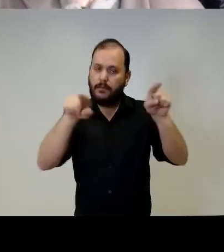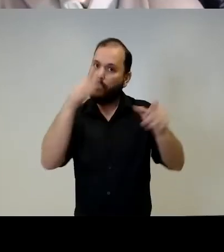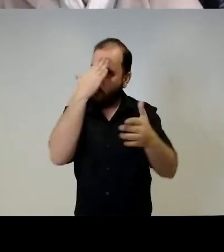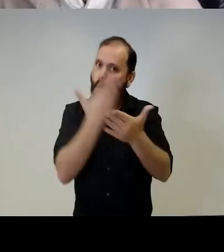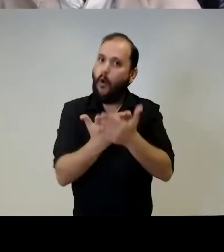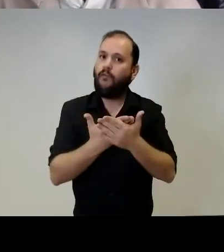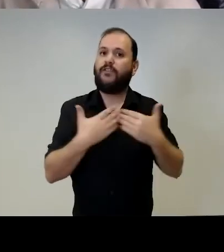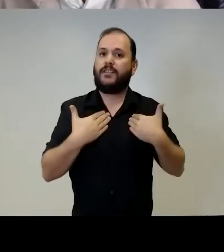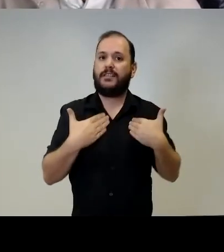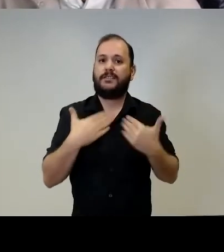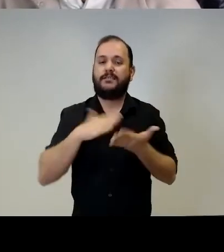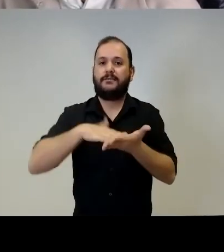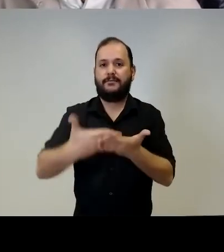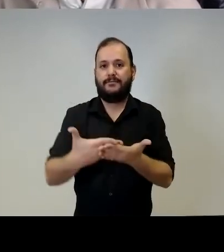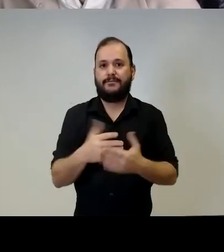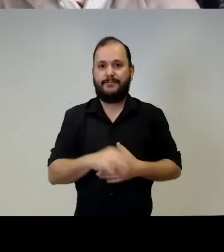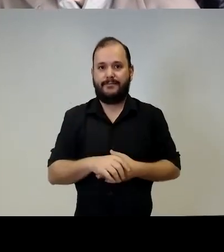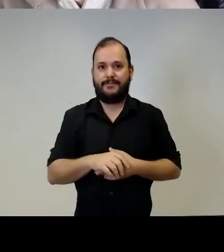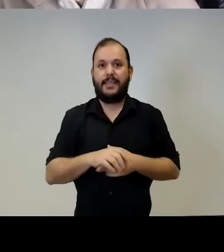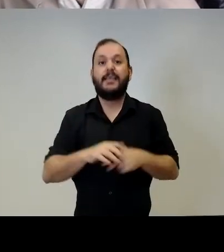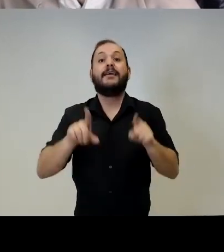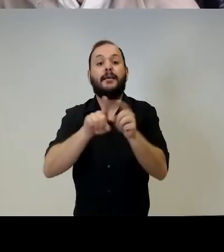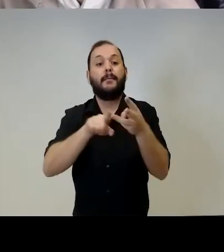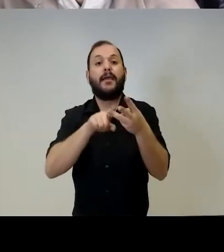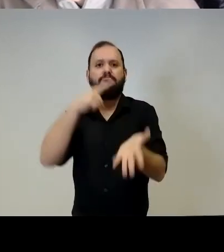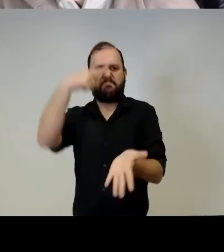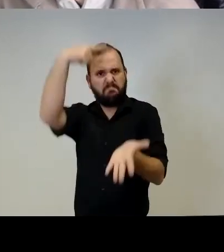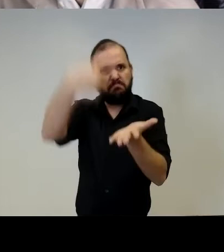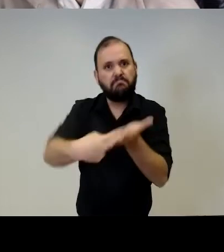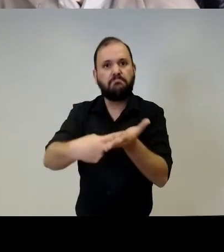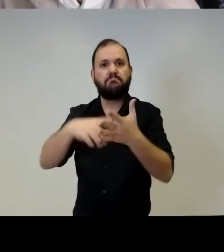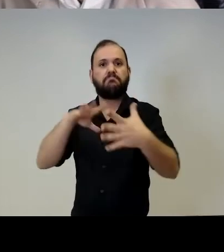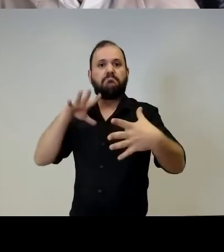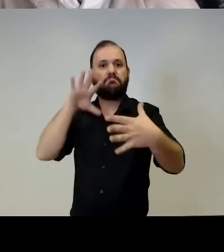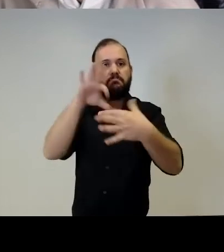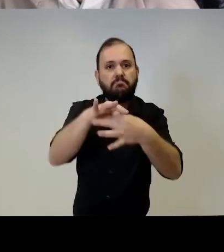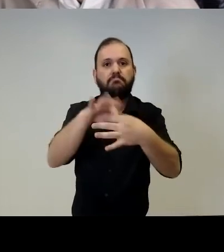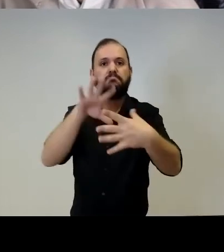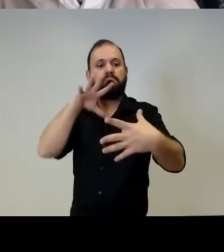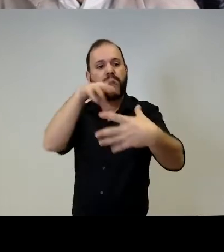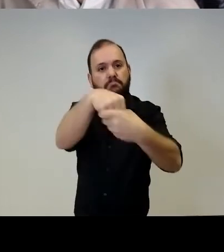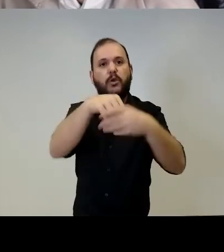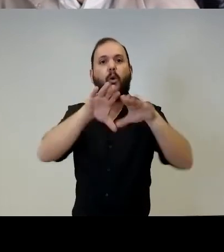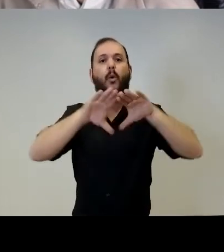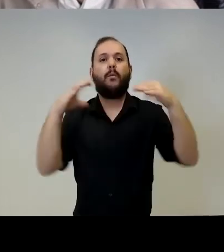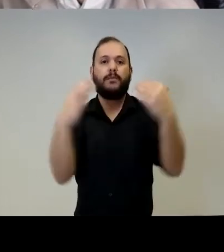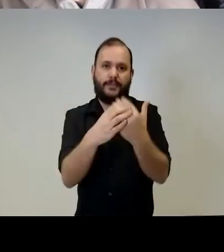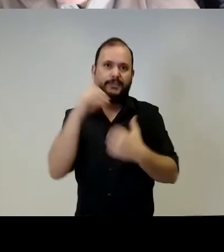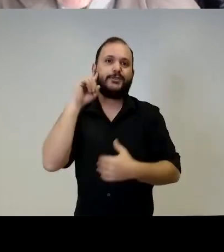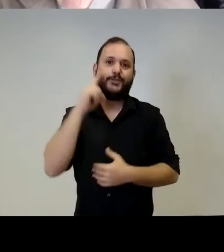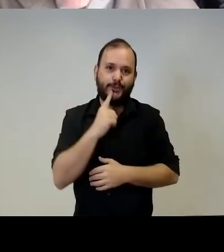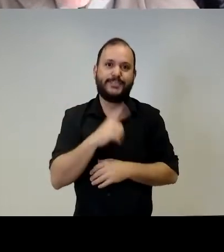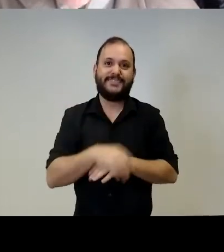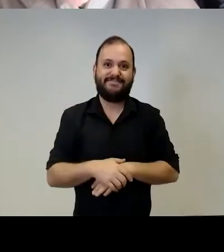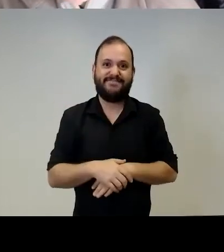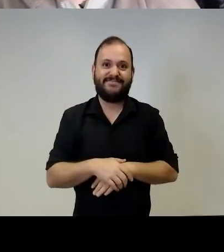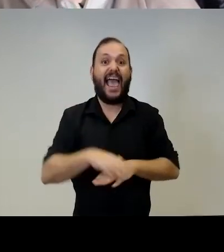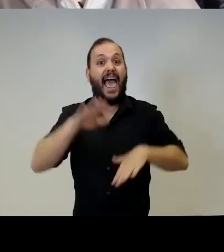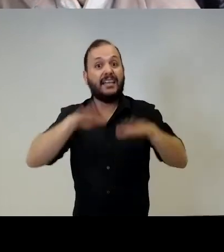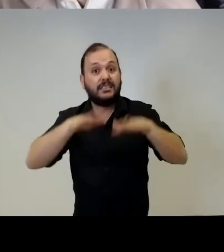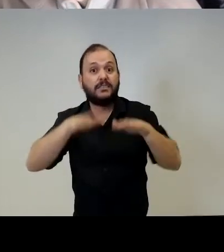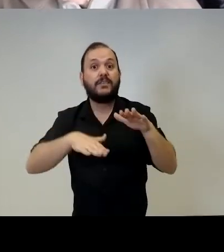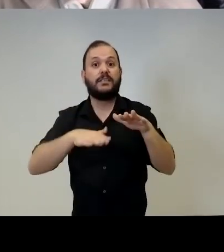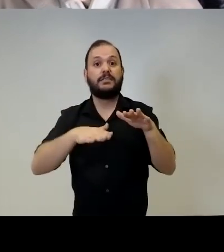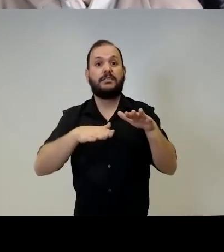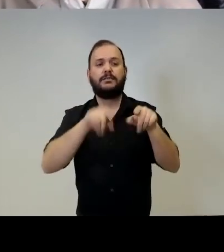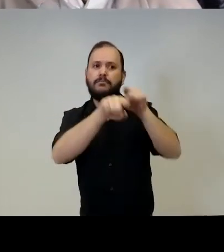commitment to the deaf community. Sometimes they prefer that to informational accuracy. Interesting.